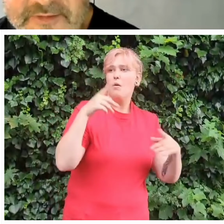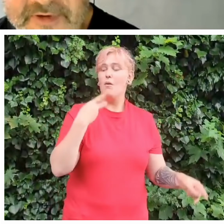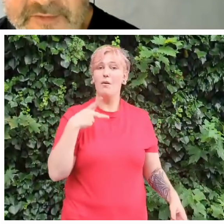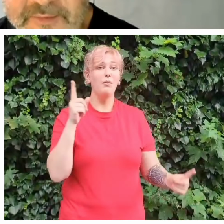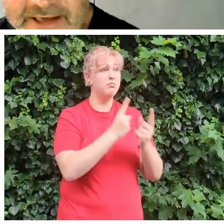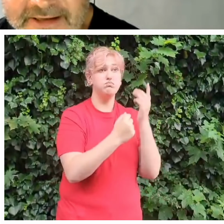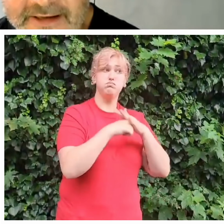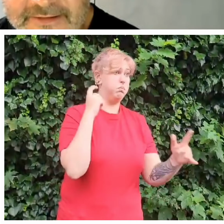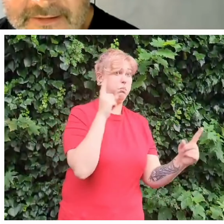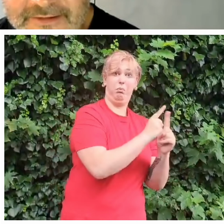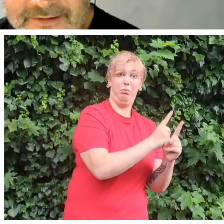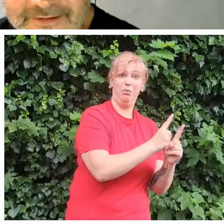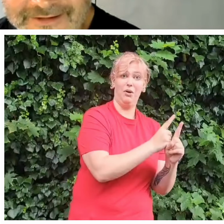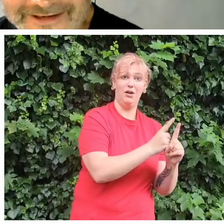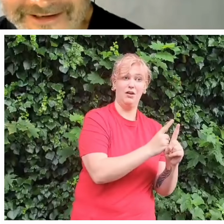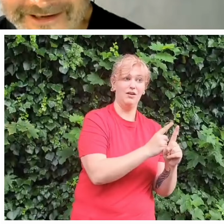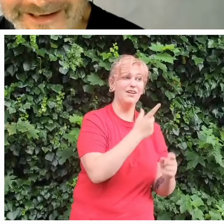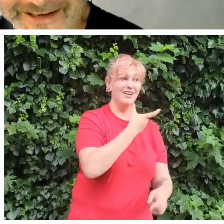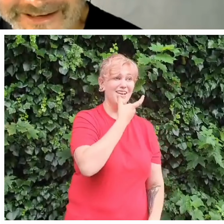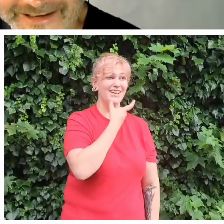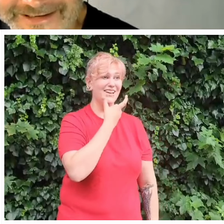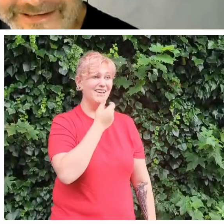meet because we've never met yet